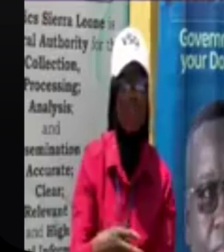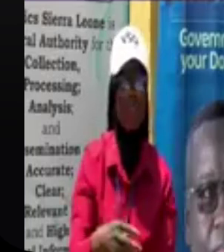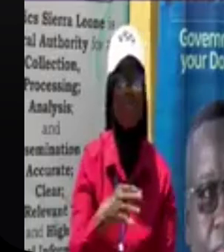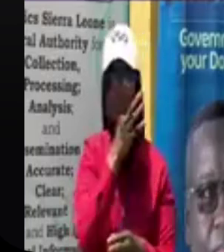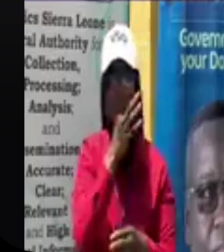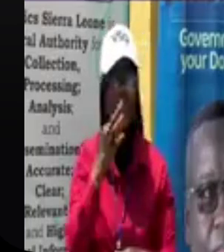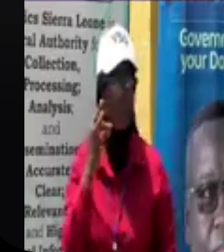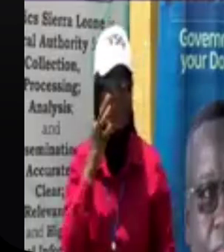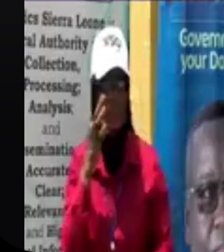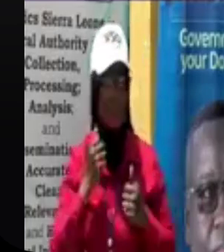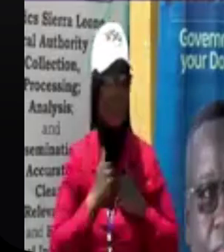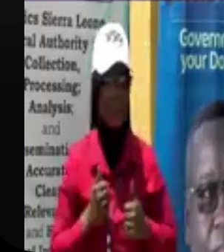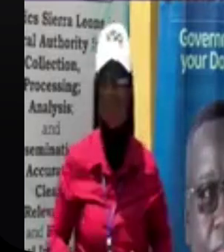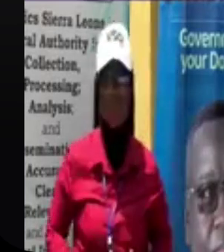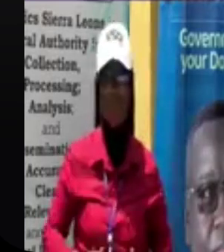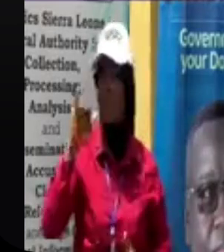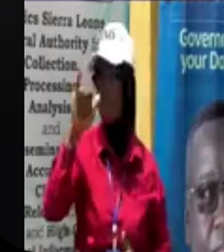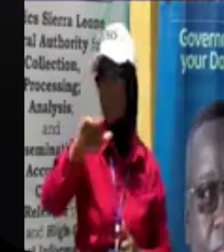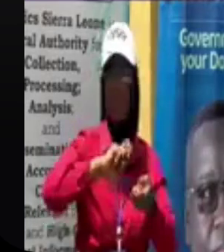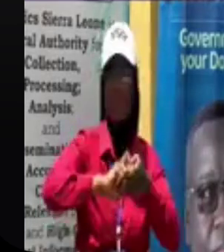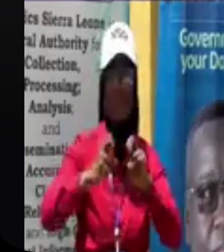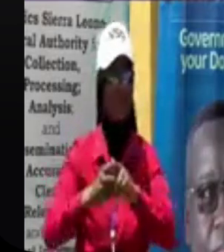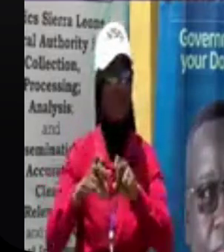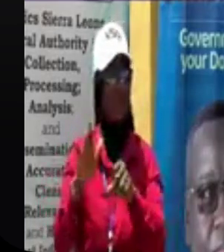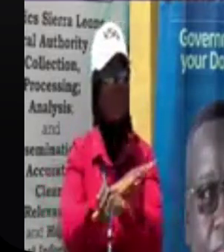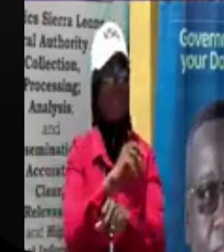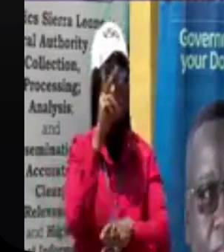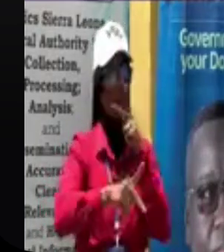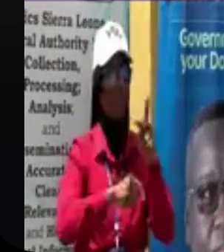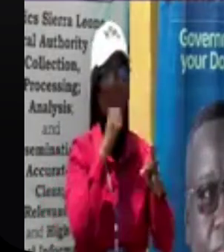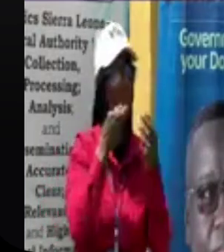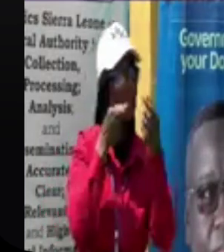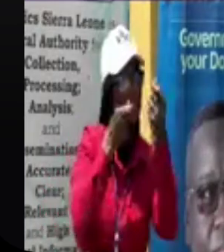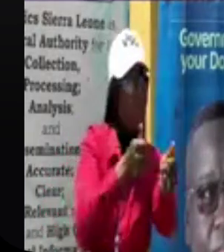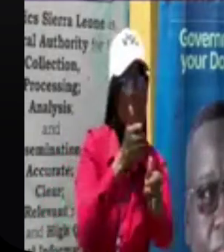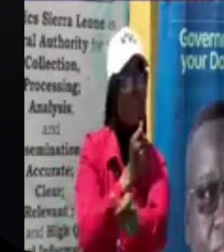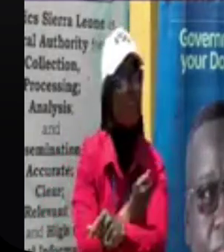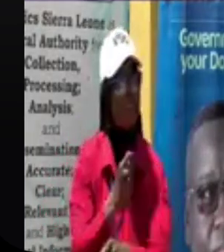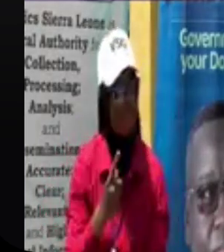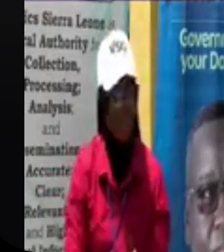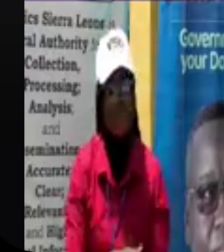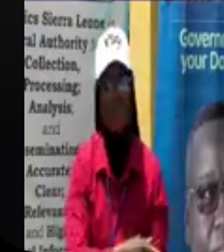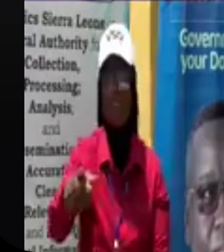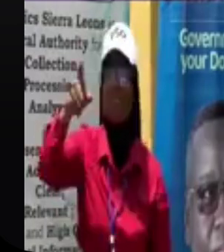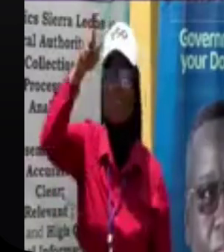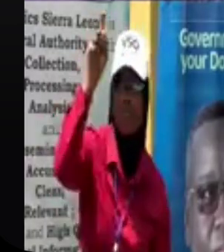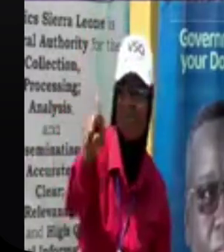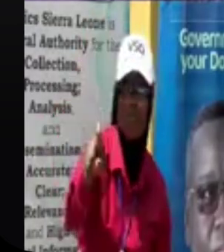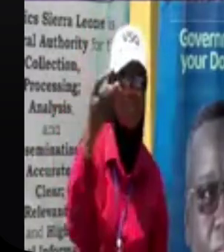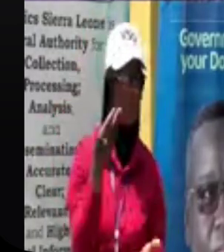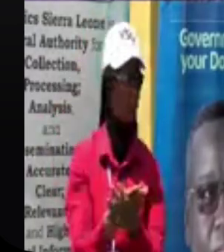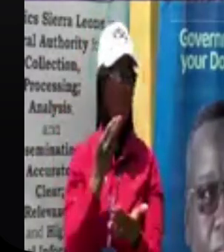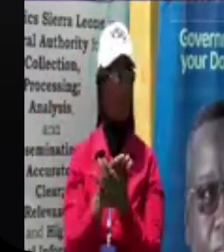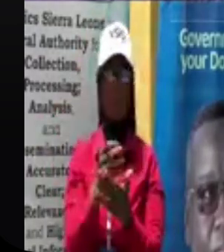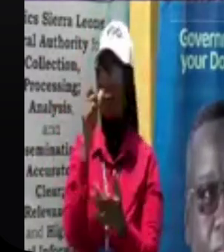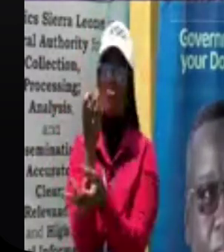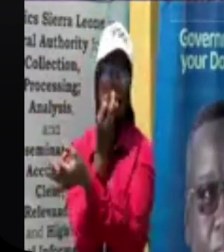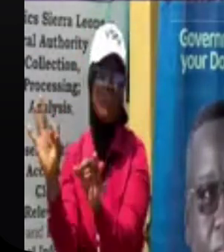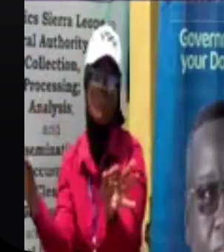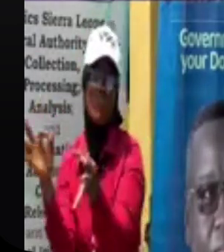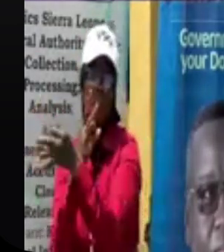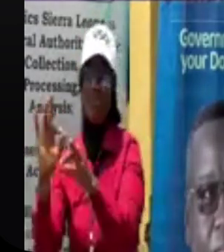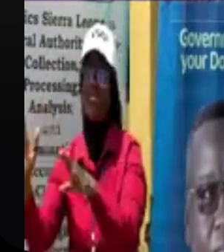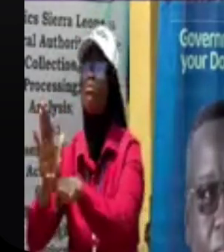say we don't address that problem, they complete. Not to say with people that don't want to feed Salone. They need money, not to charity, not to so, not